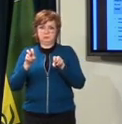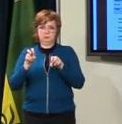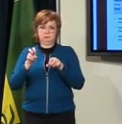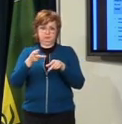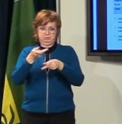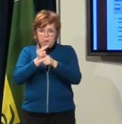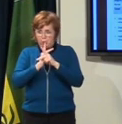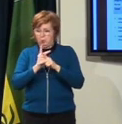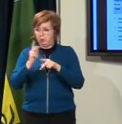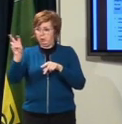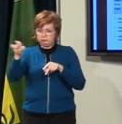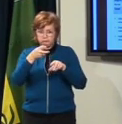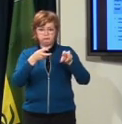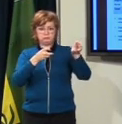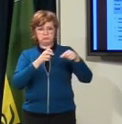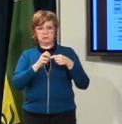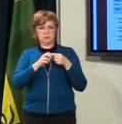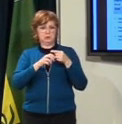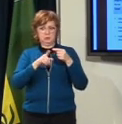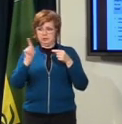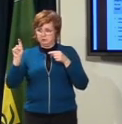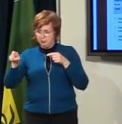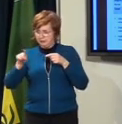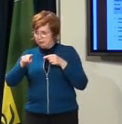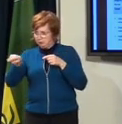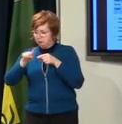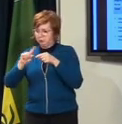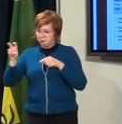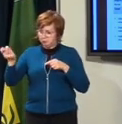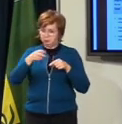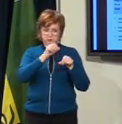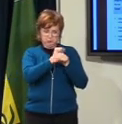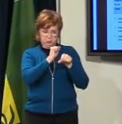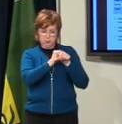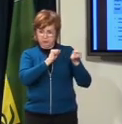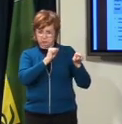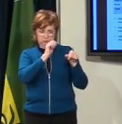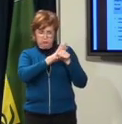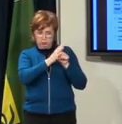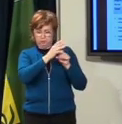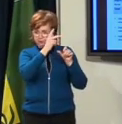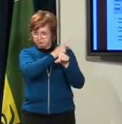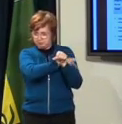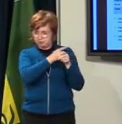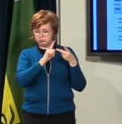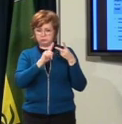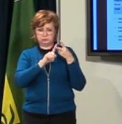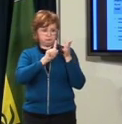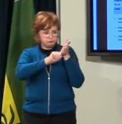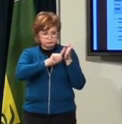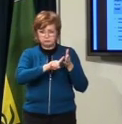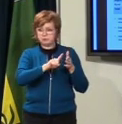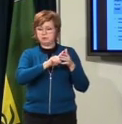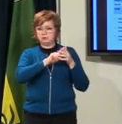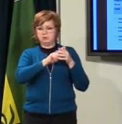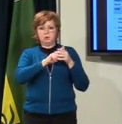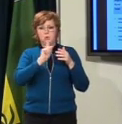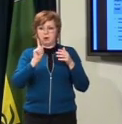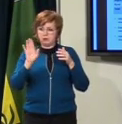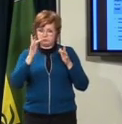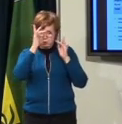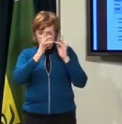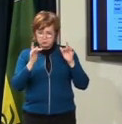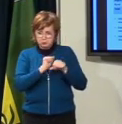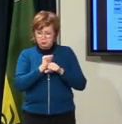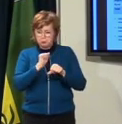tracing, as well as to create capacity in our hospitals to be able to address this surge. This is in addition